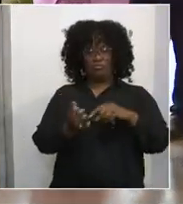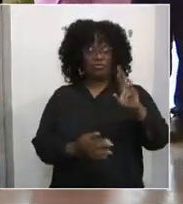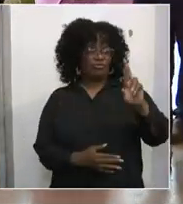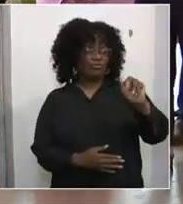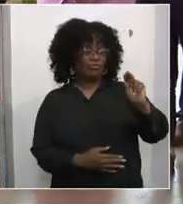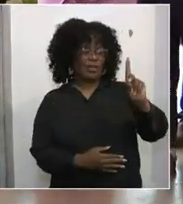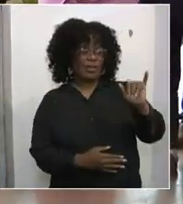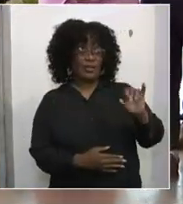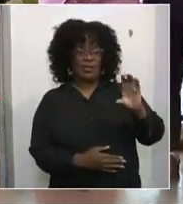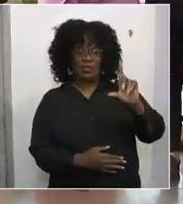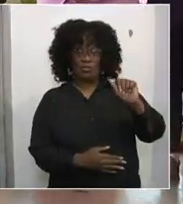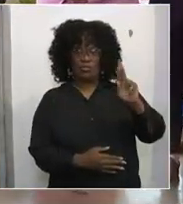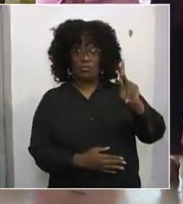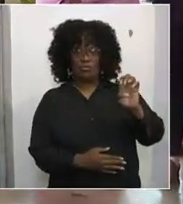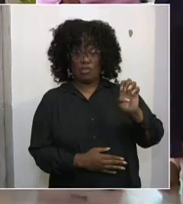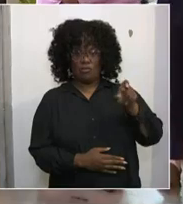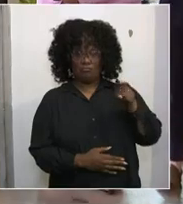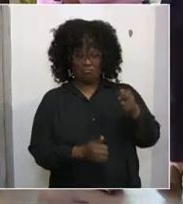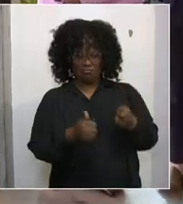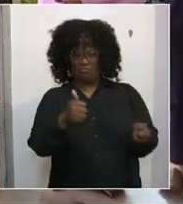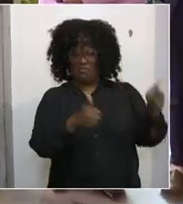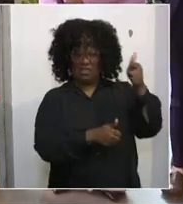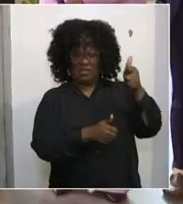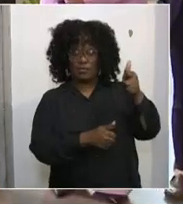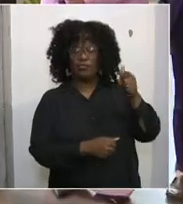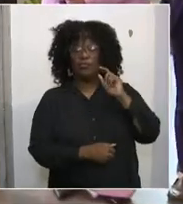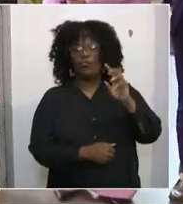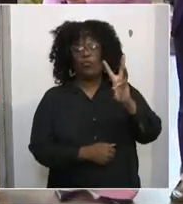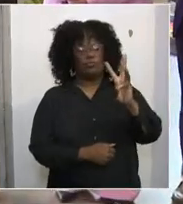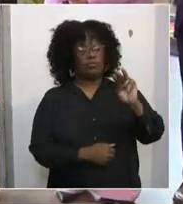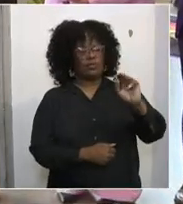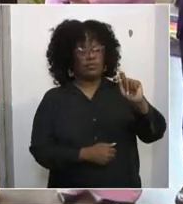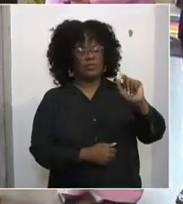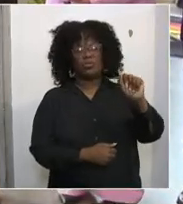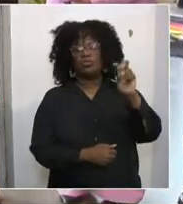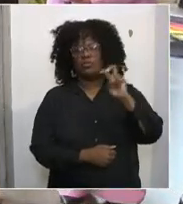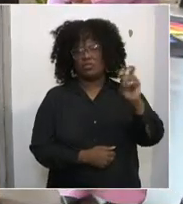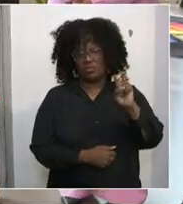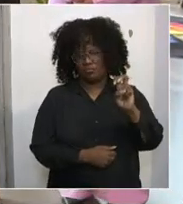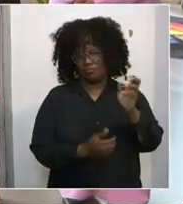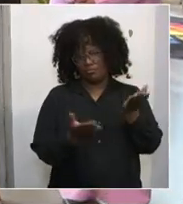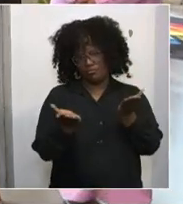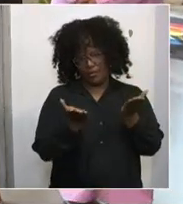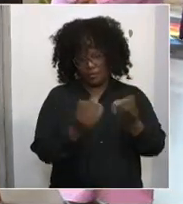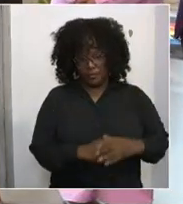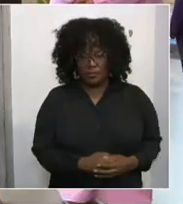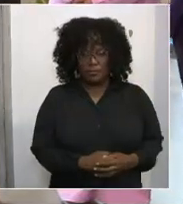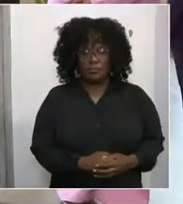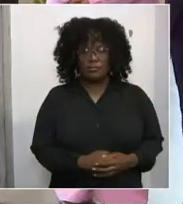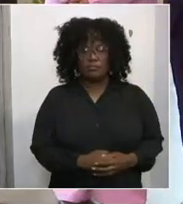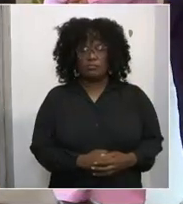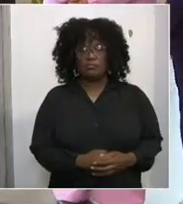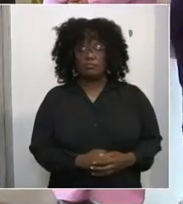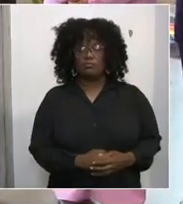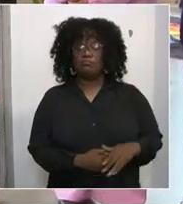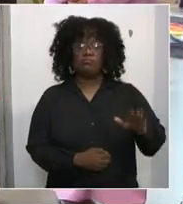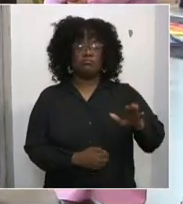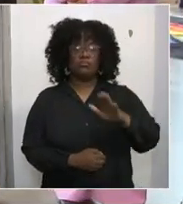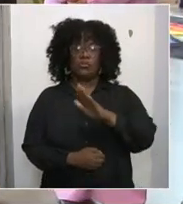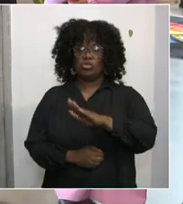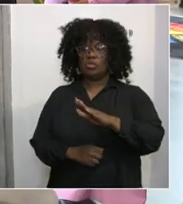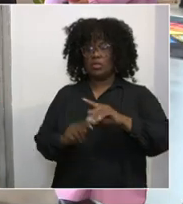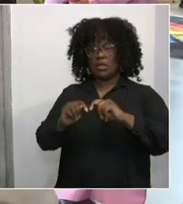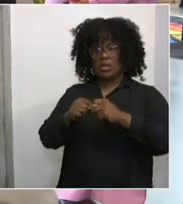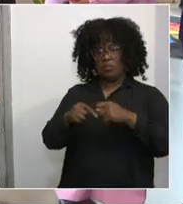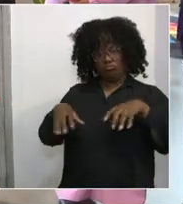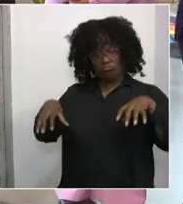the general manager for Metro. Also acknowledge so many members of our team who I'll get to mention